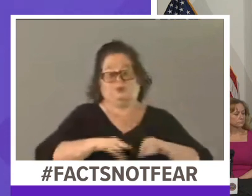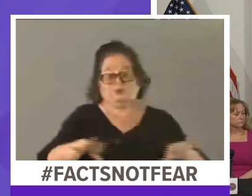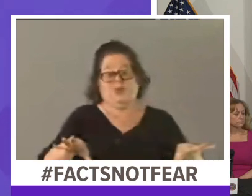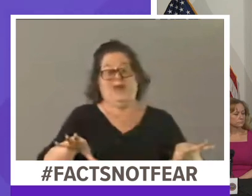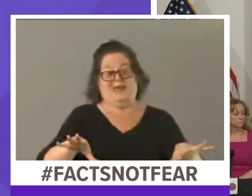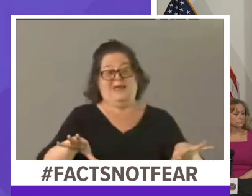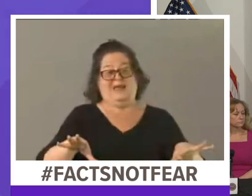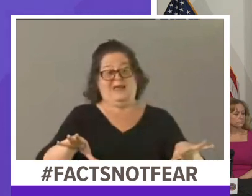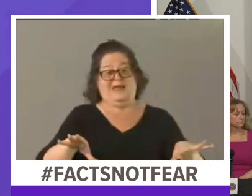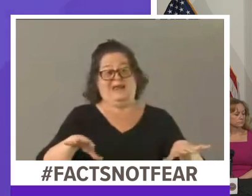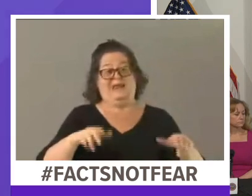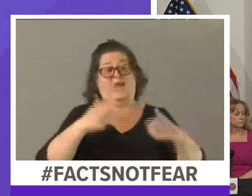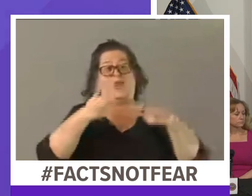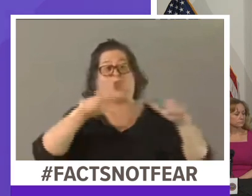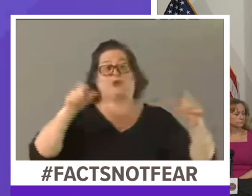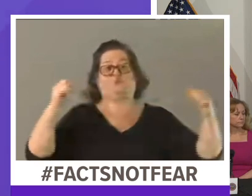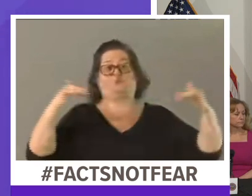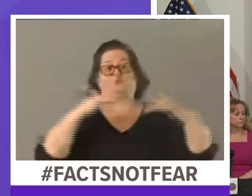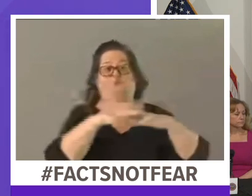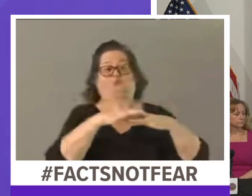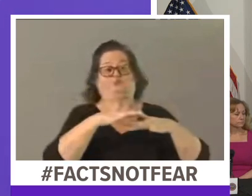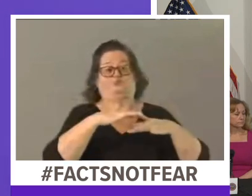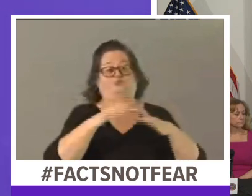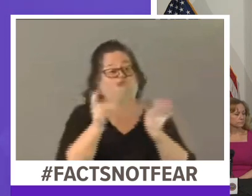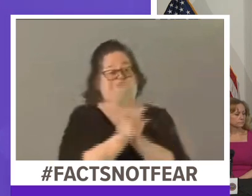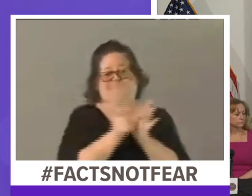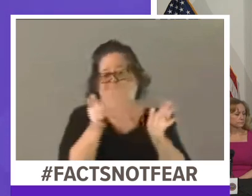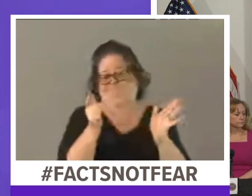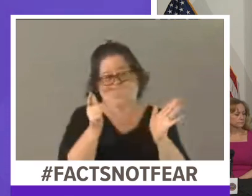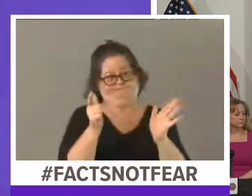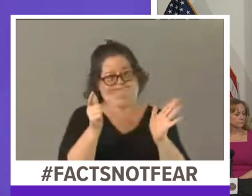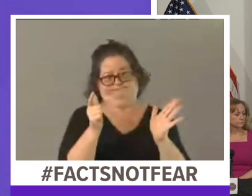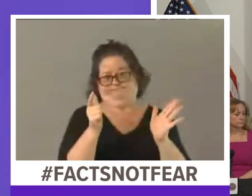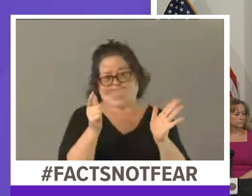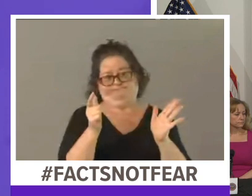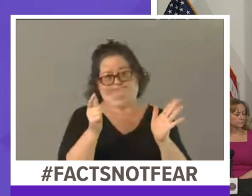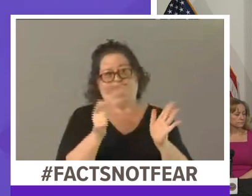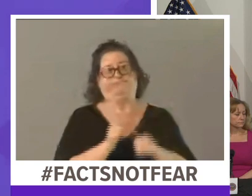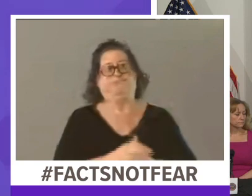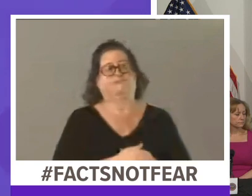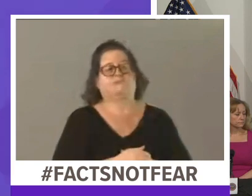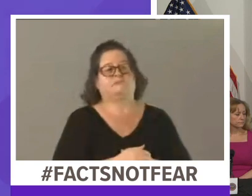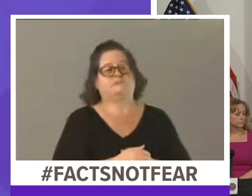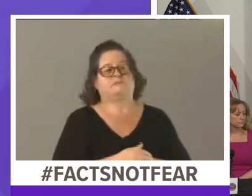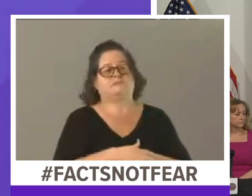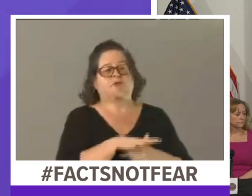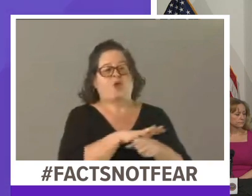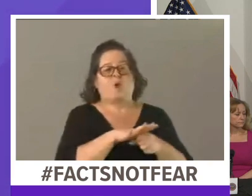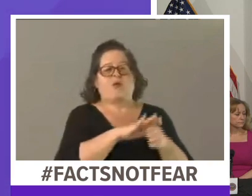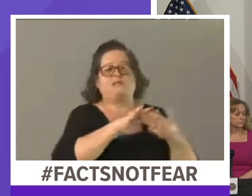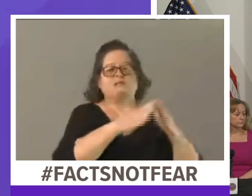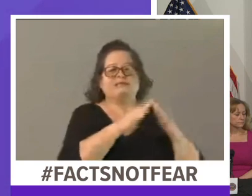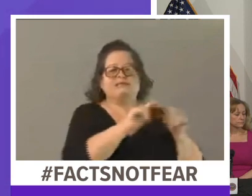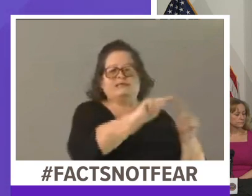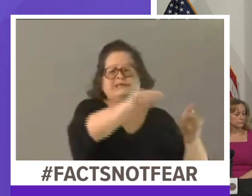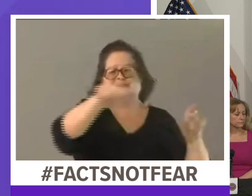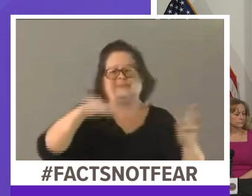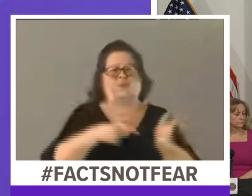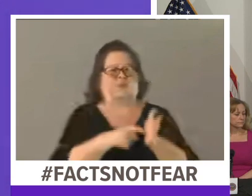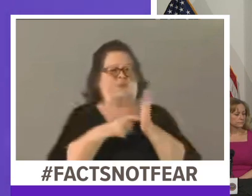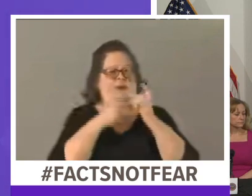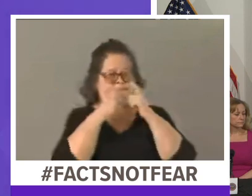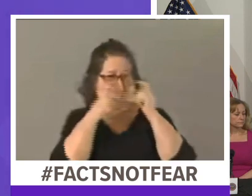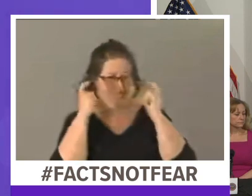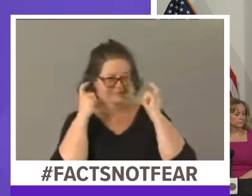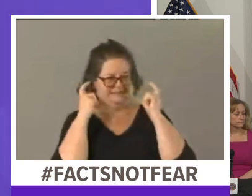Prohibiting large gatherings. The local mask ordinances that have gone in effect in nearly all parts